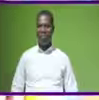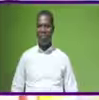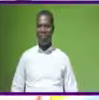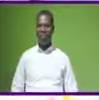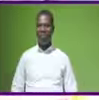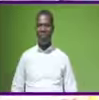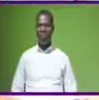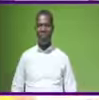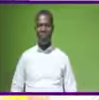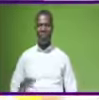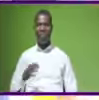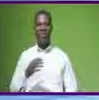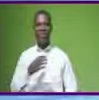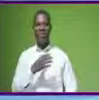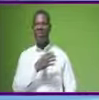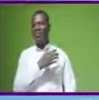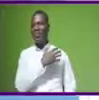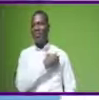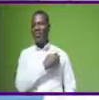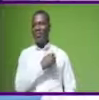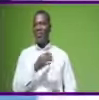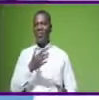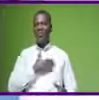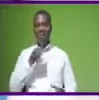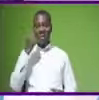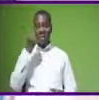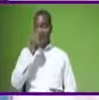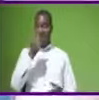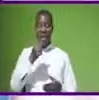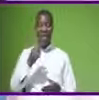German Bruni. Many blue.